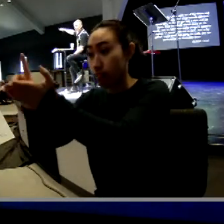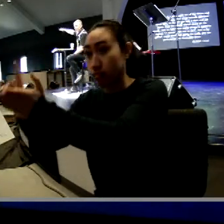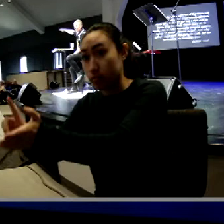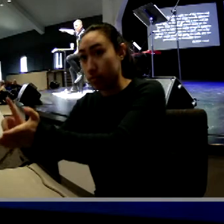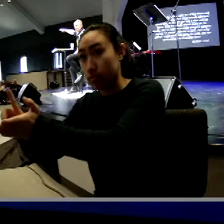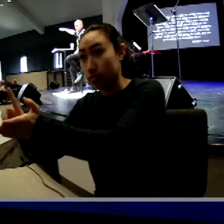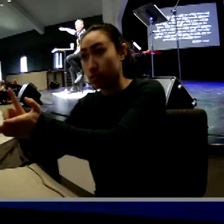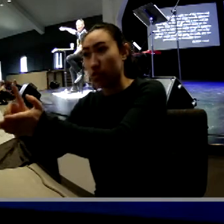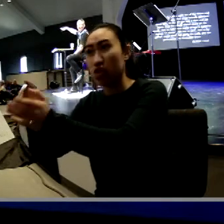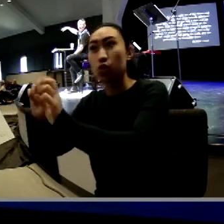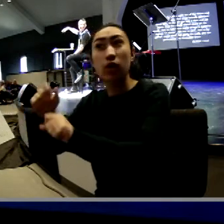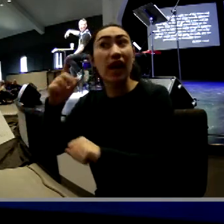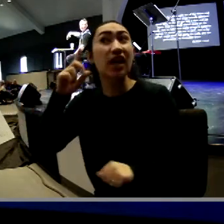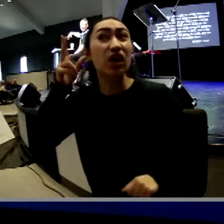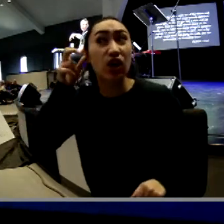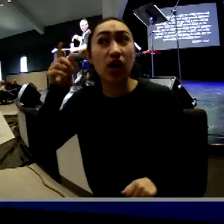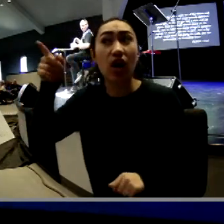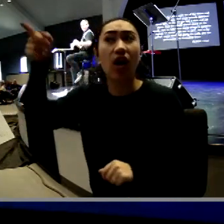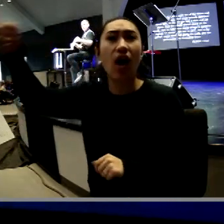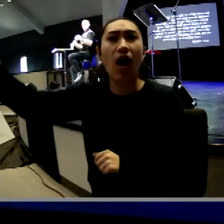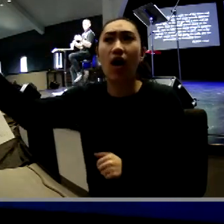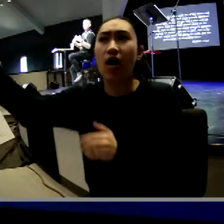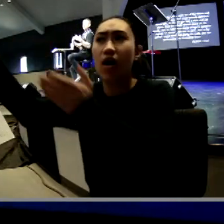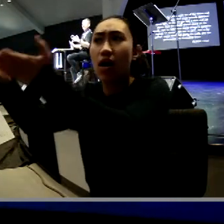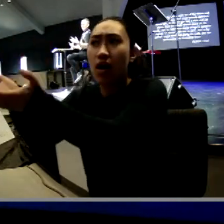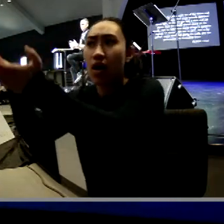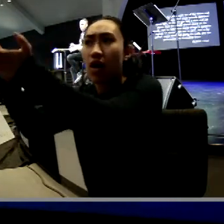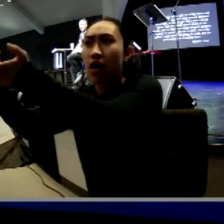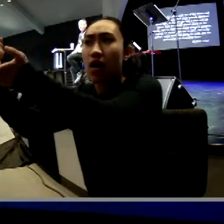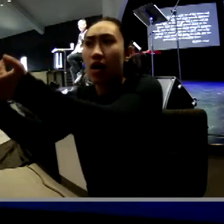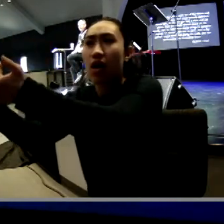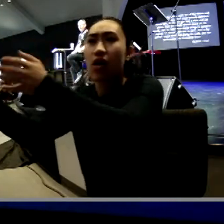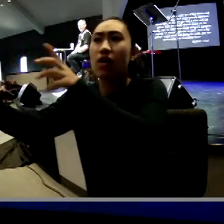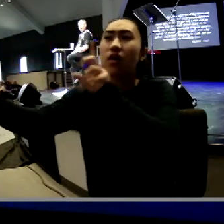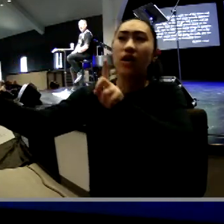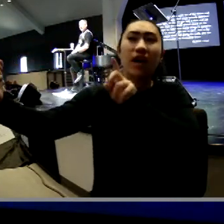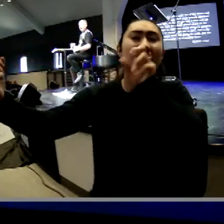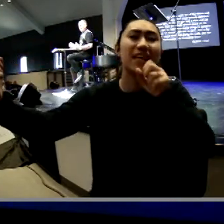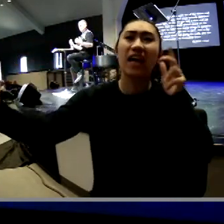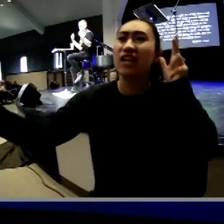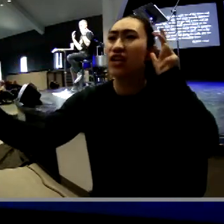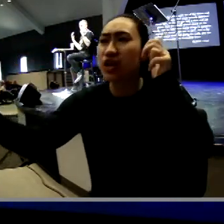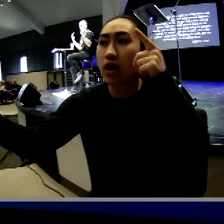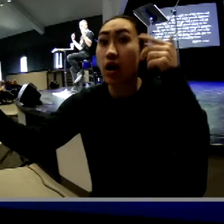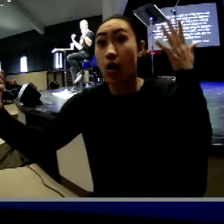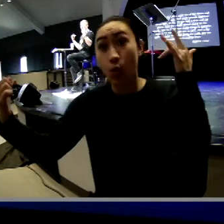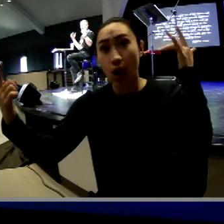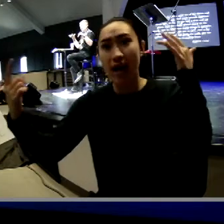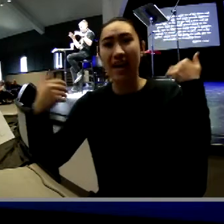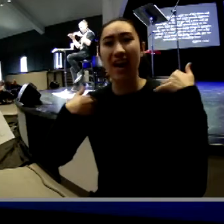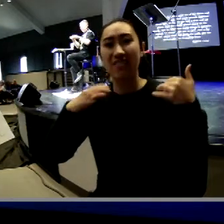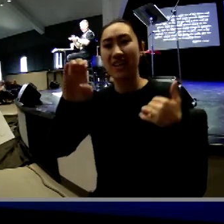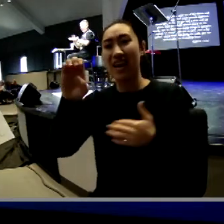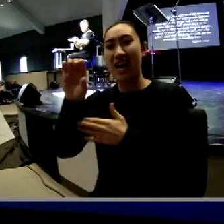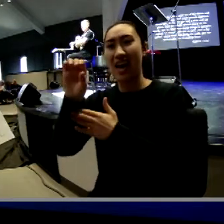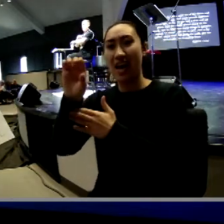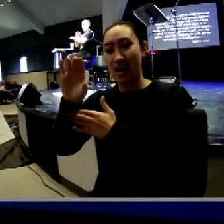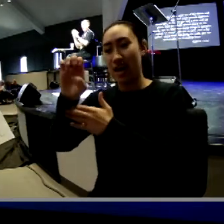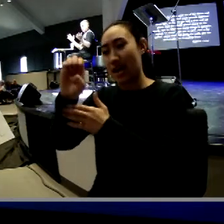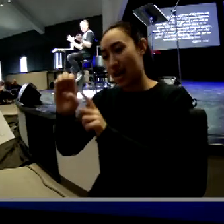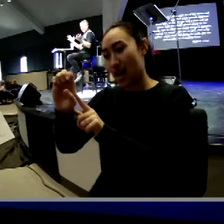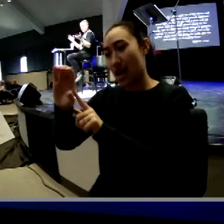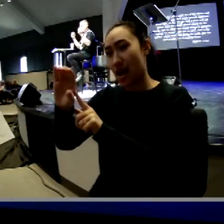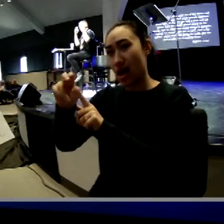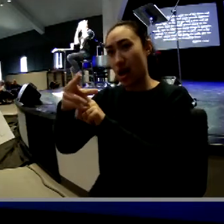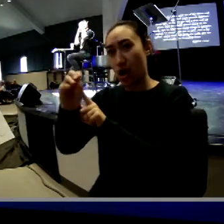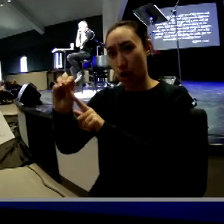away. And Jesus was going to give this parable, and he just happens to know about sound waves and how